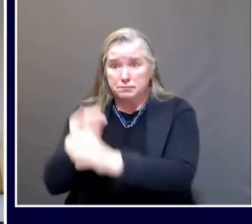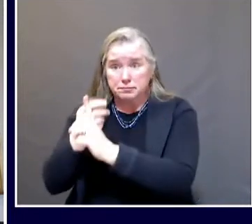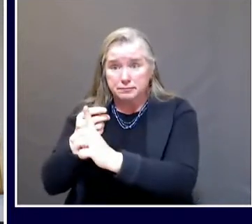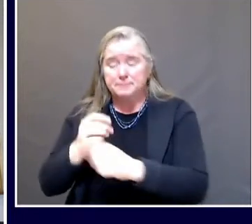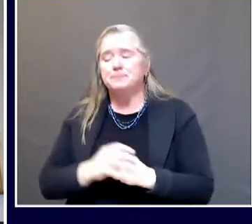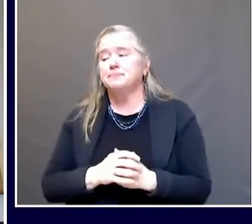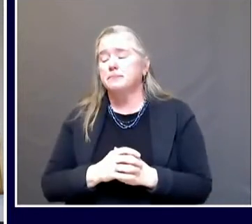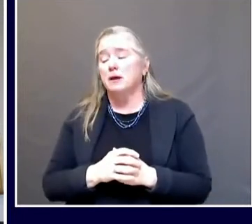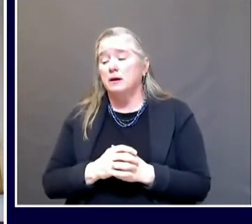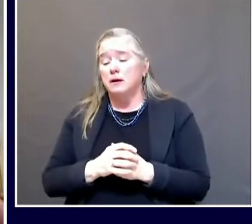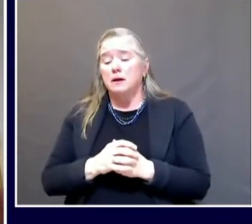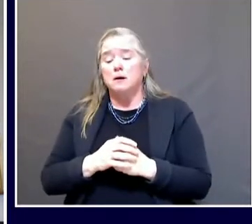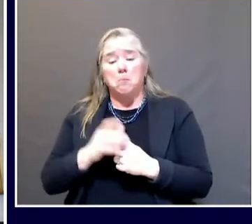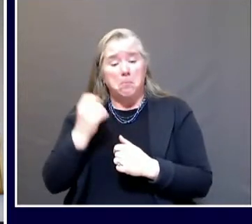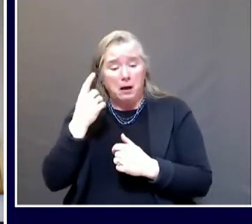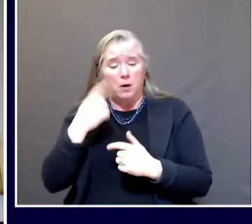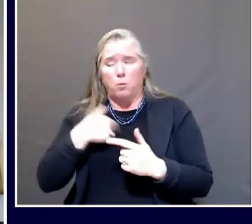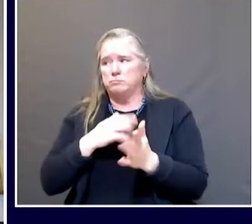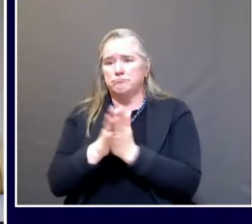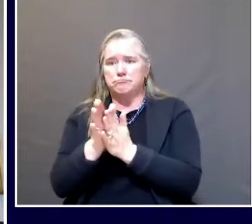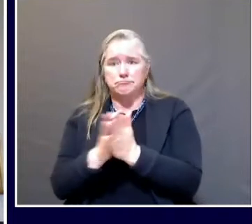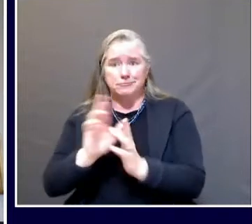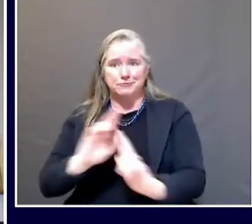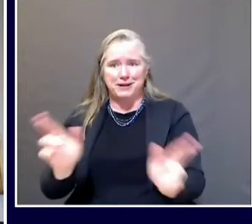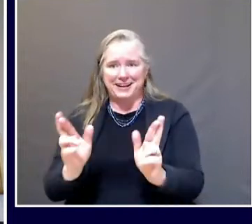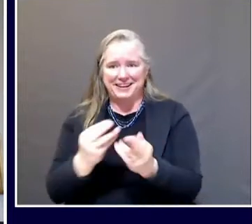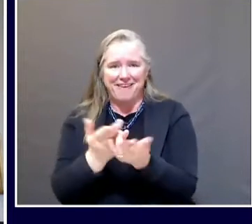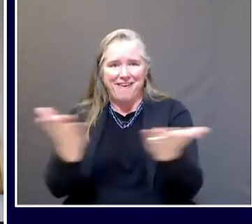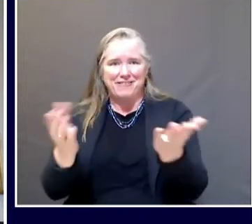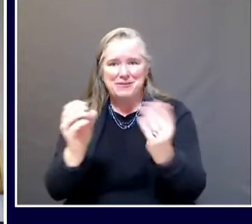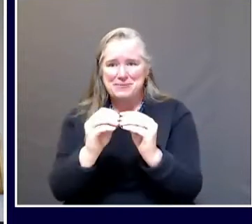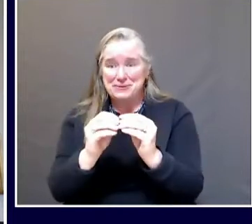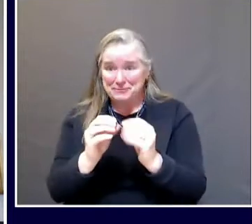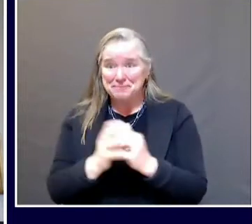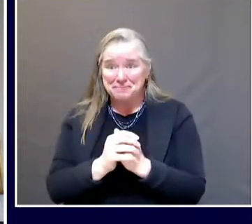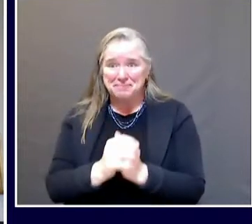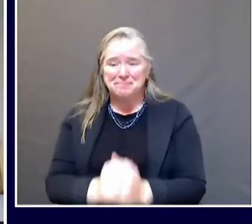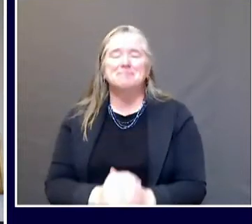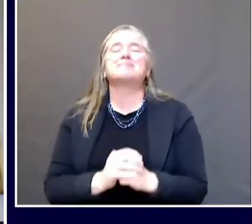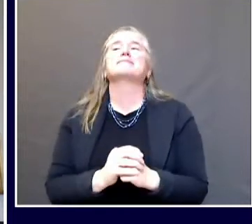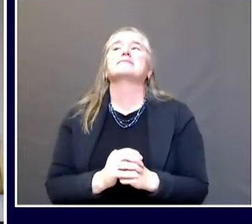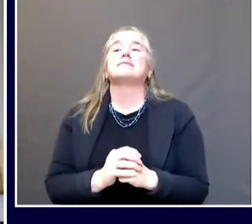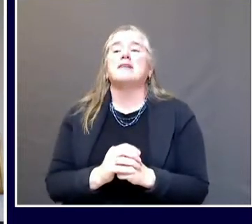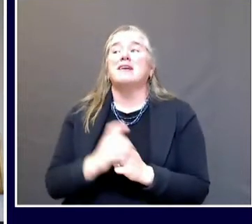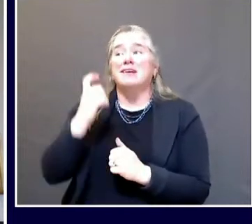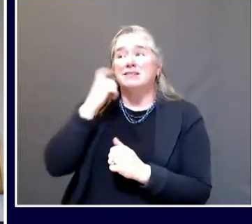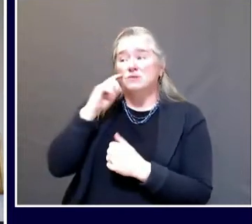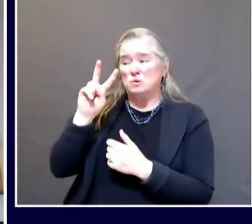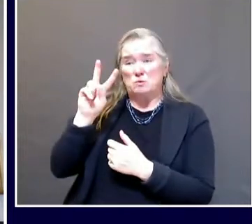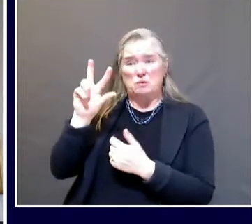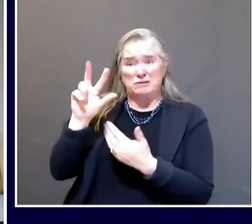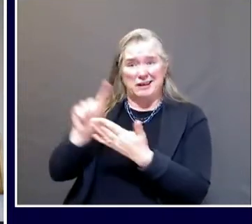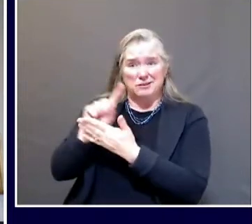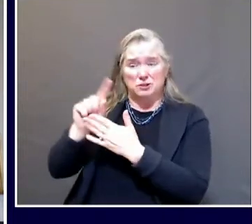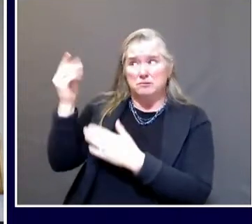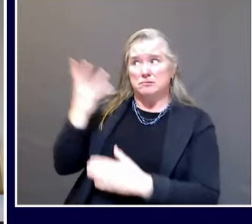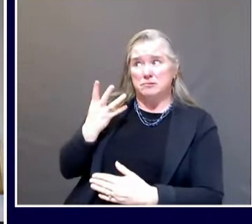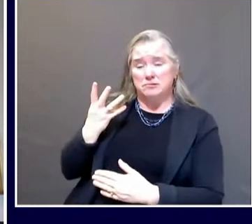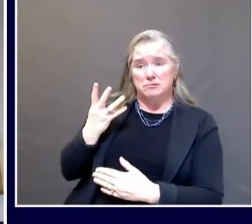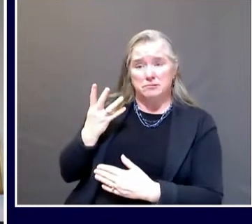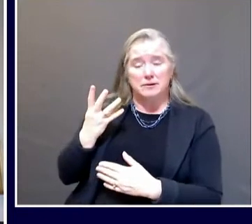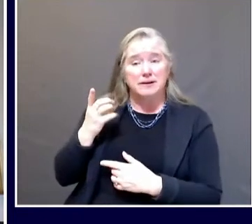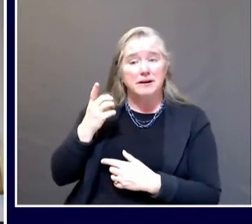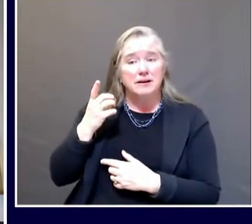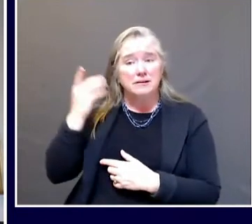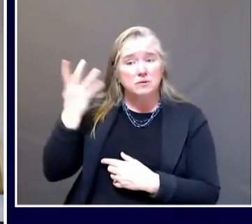more. A few hours ago, we learned that there were no second doses sitting on